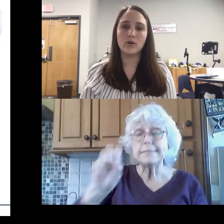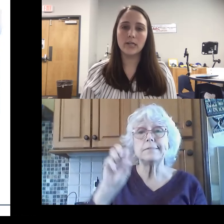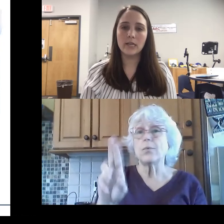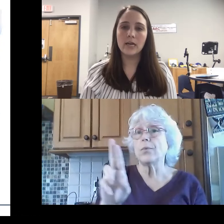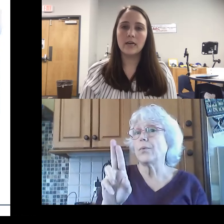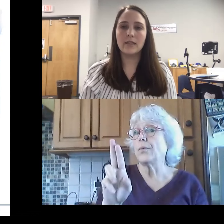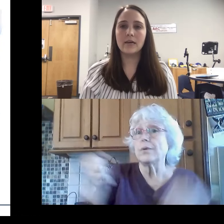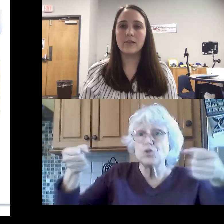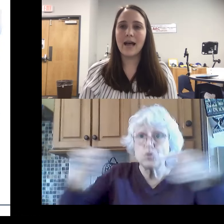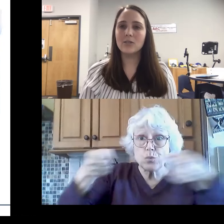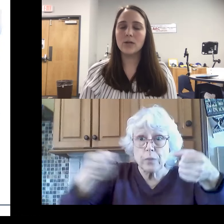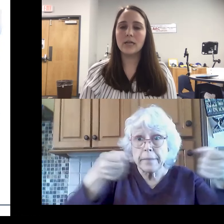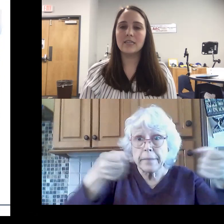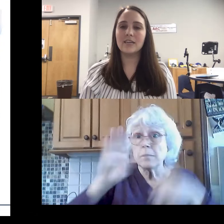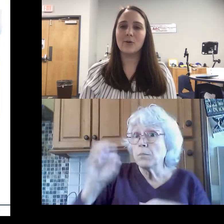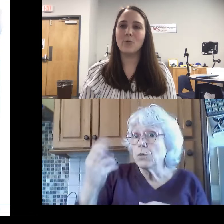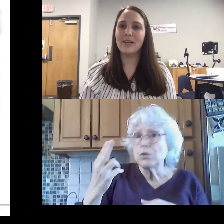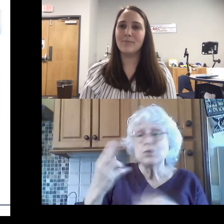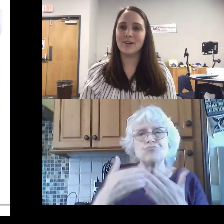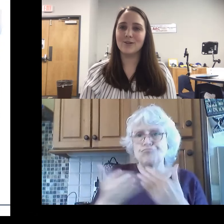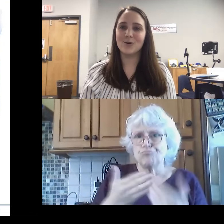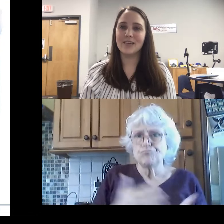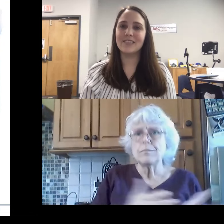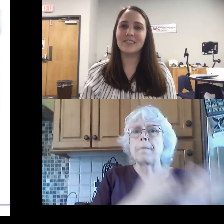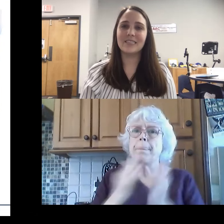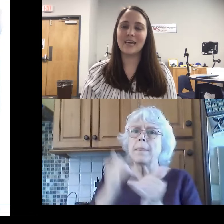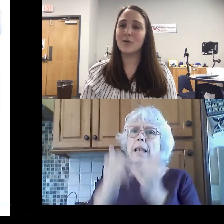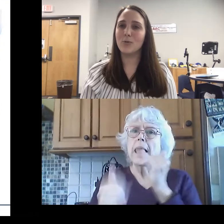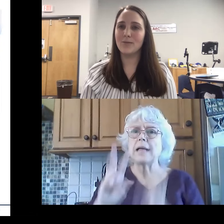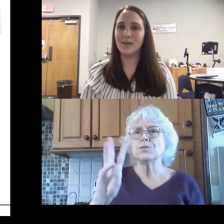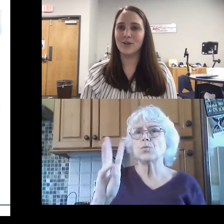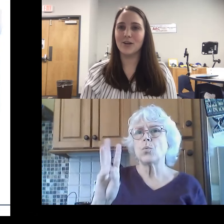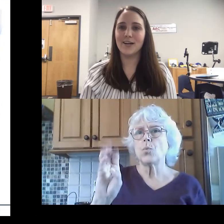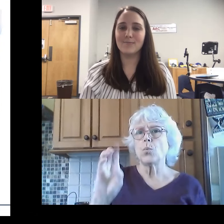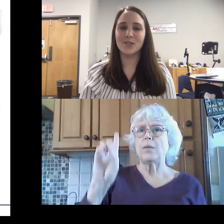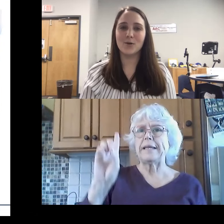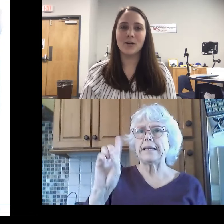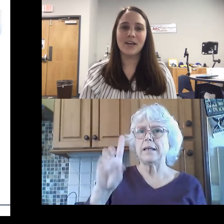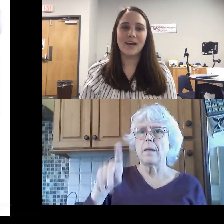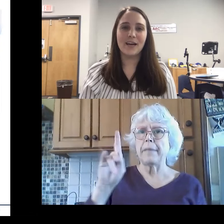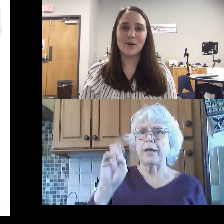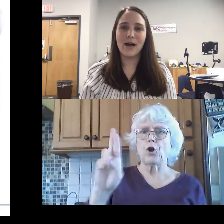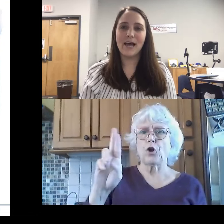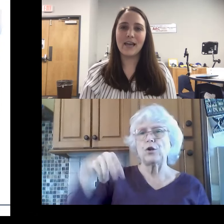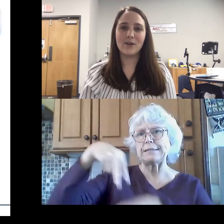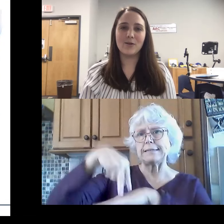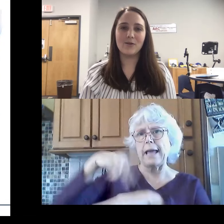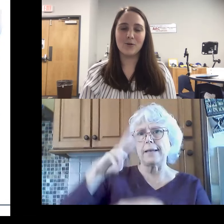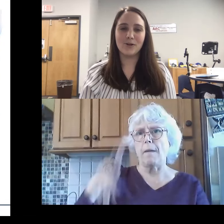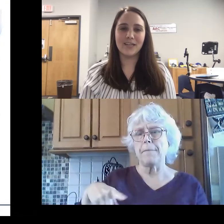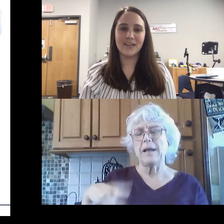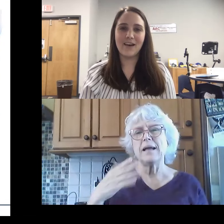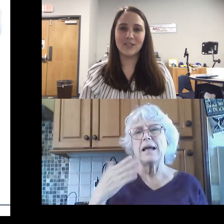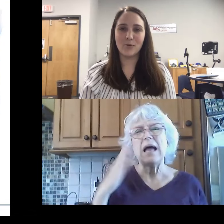the garden. The last one is a stand up weed picker so I know I hate